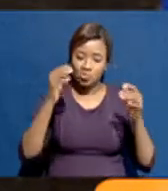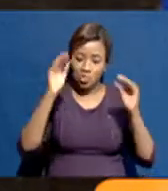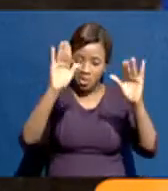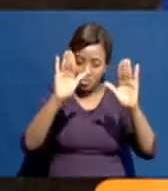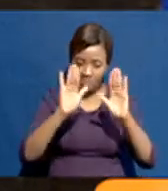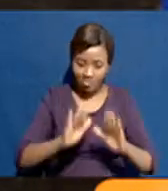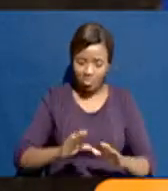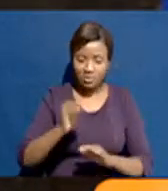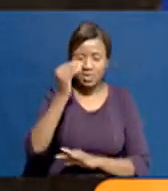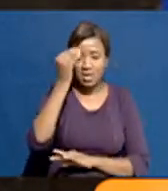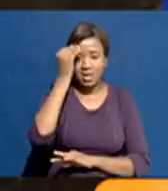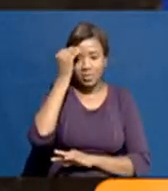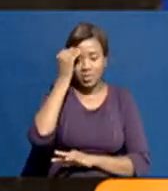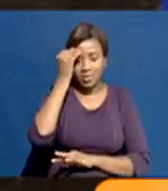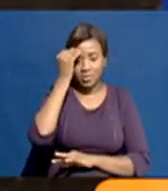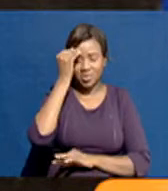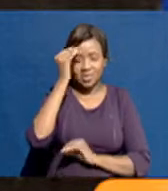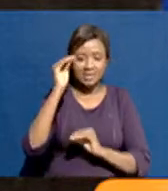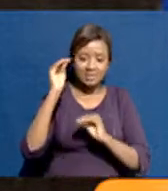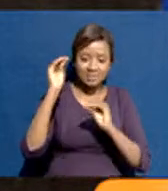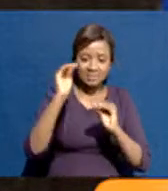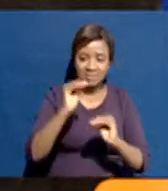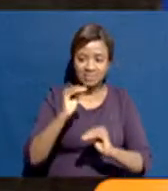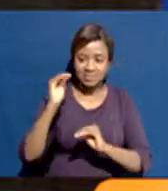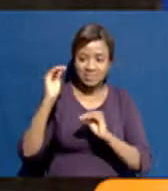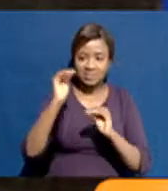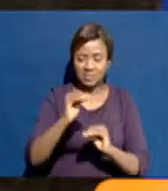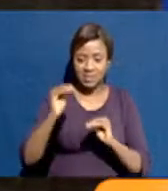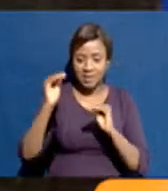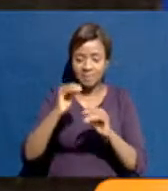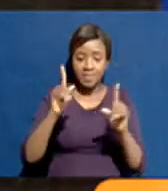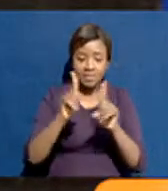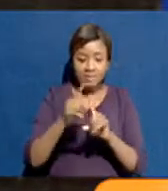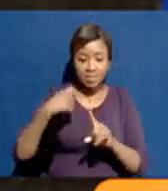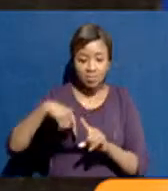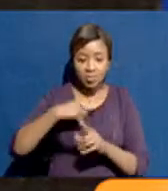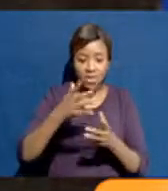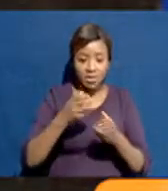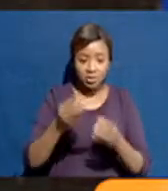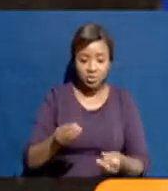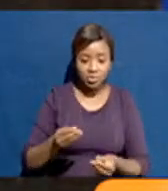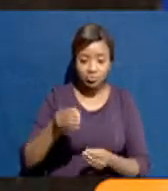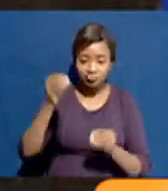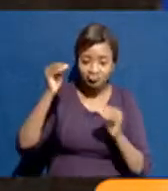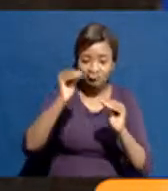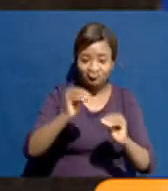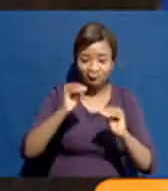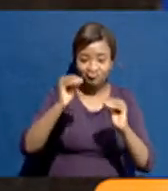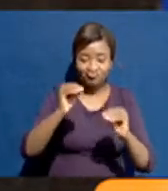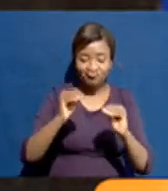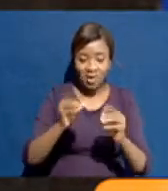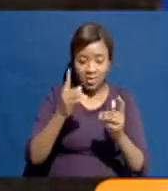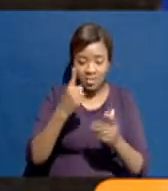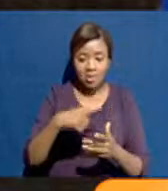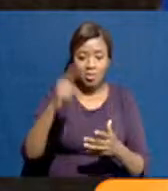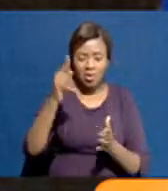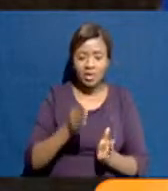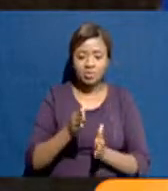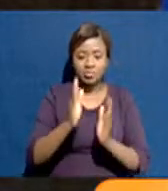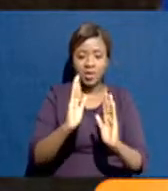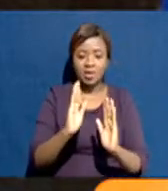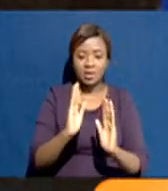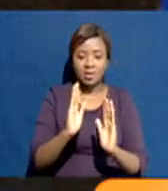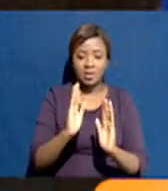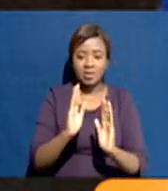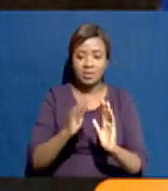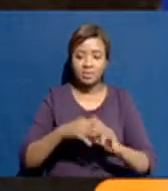education. And that education needs to be presented in a manner that is not what Joyce just said, it's not a threat. It's an agency